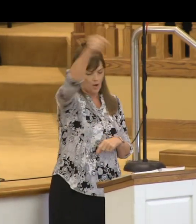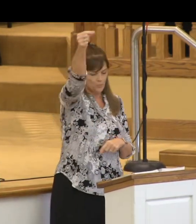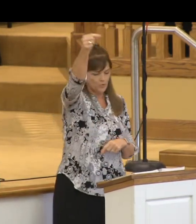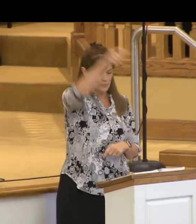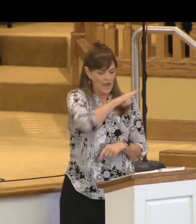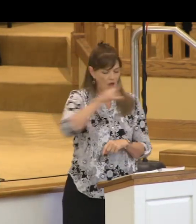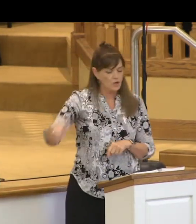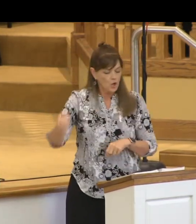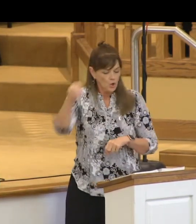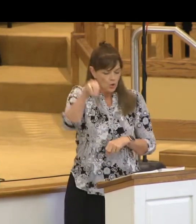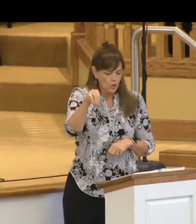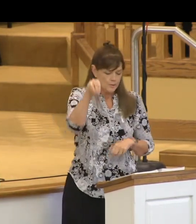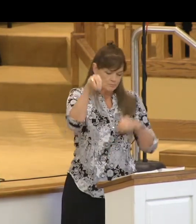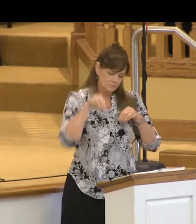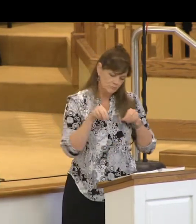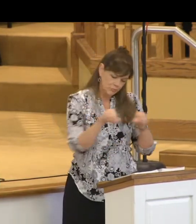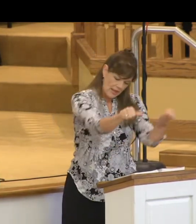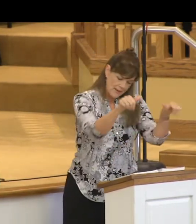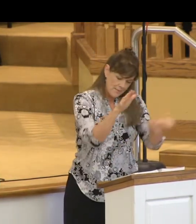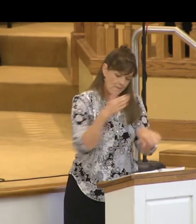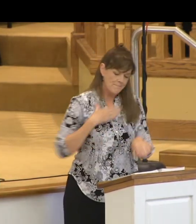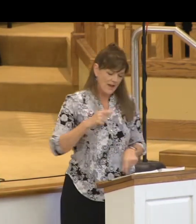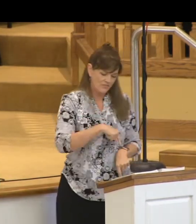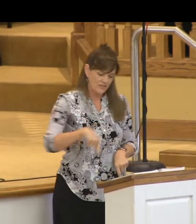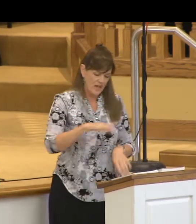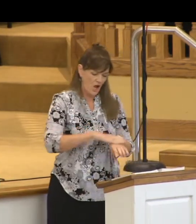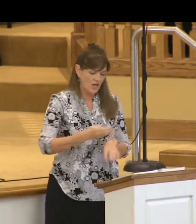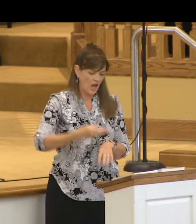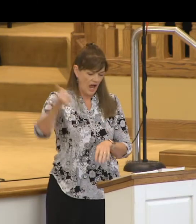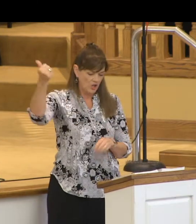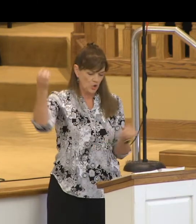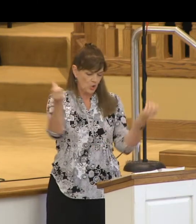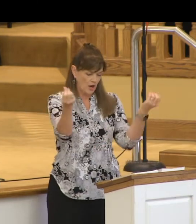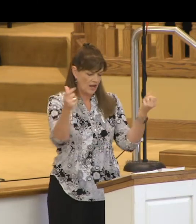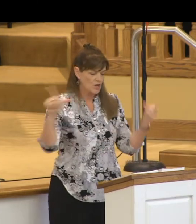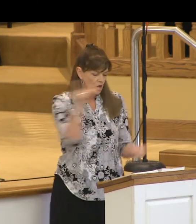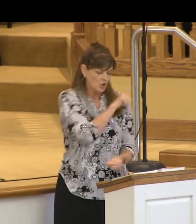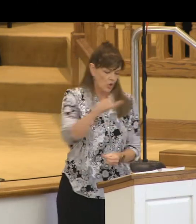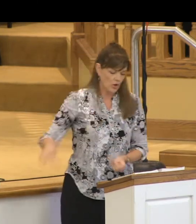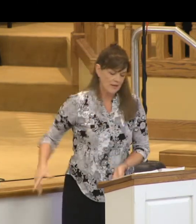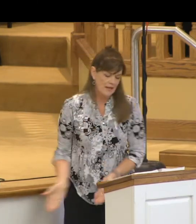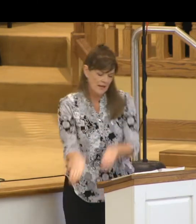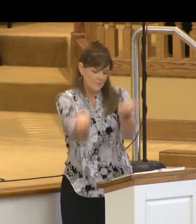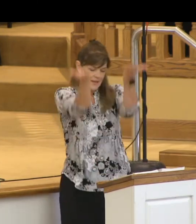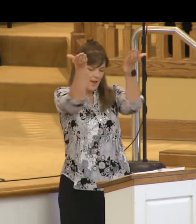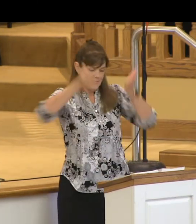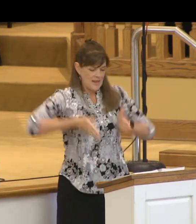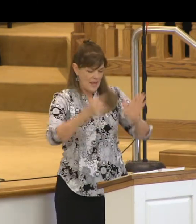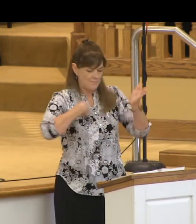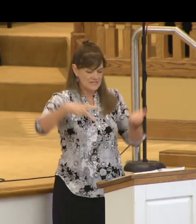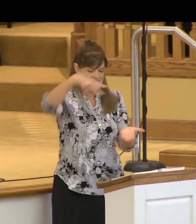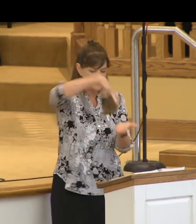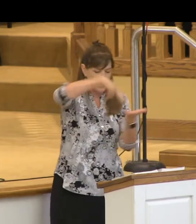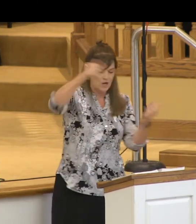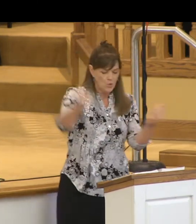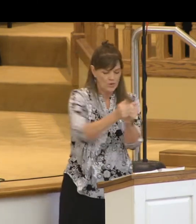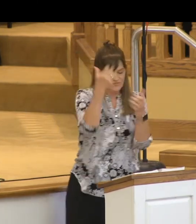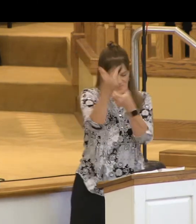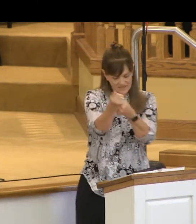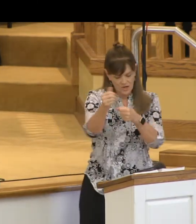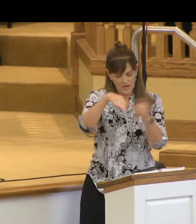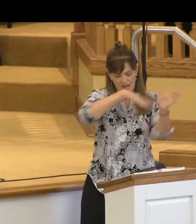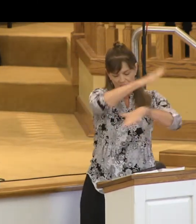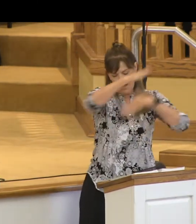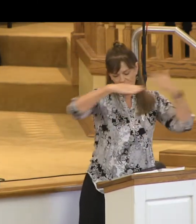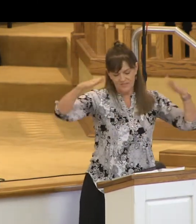I'm onward bound, Lord, plant my feet on higher ground. Lord, lift me up and let me stand by faith